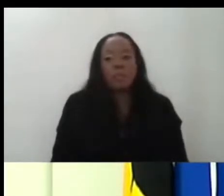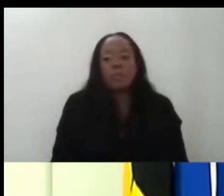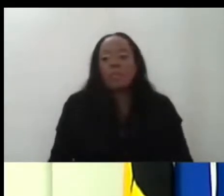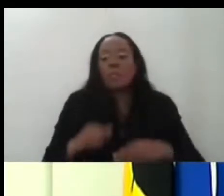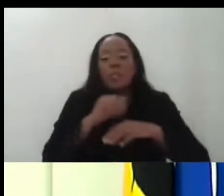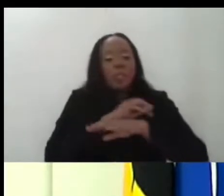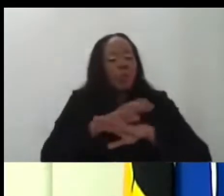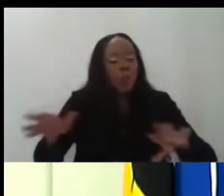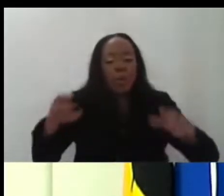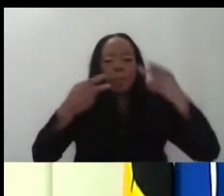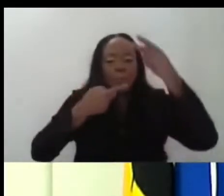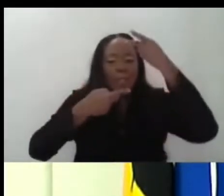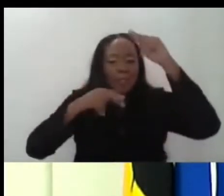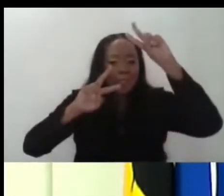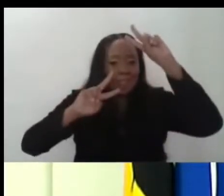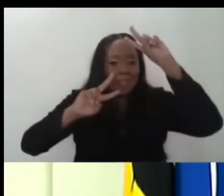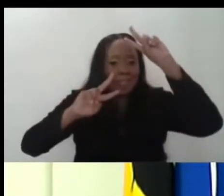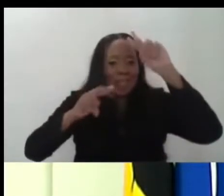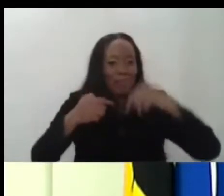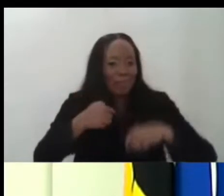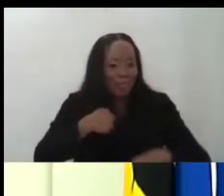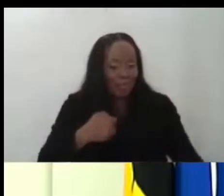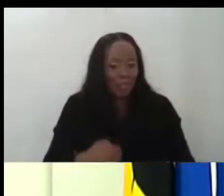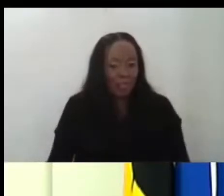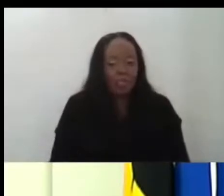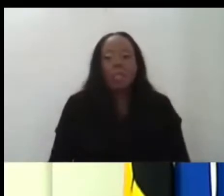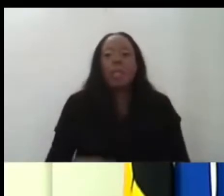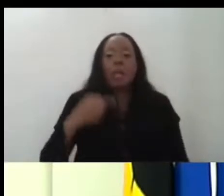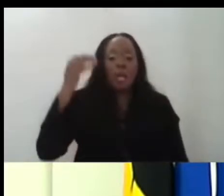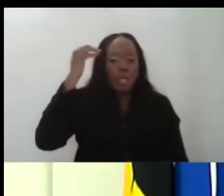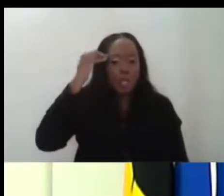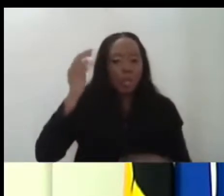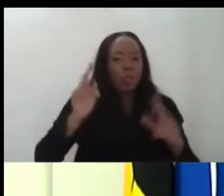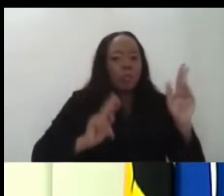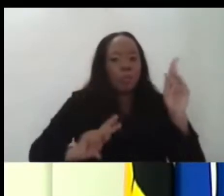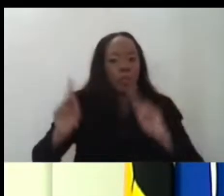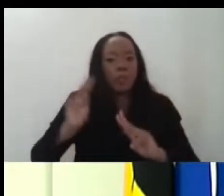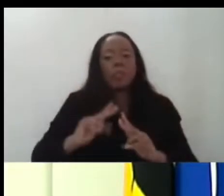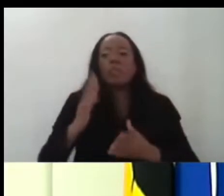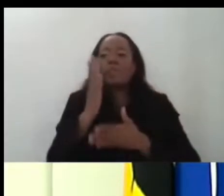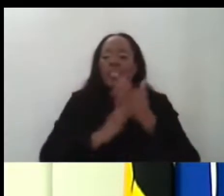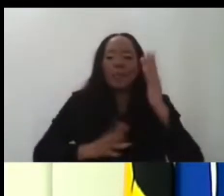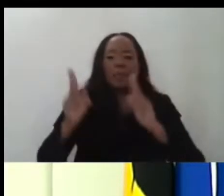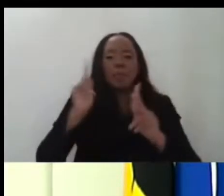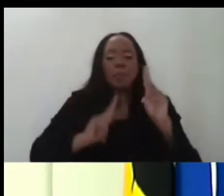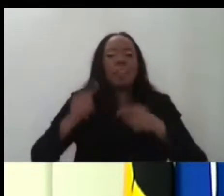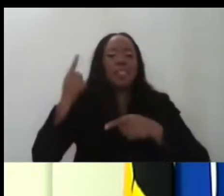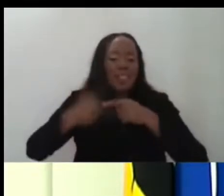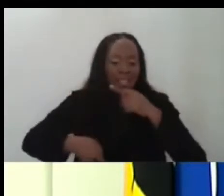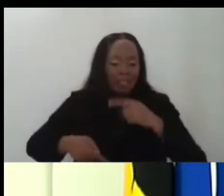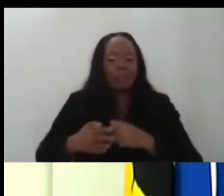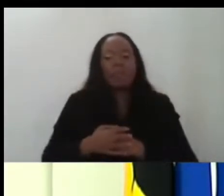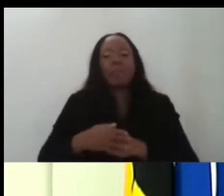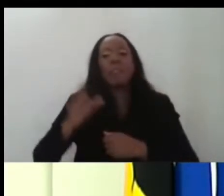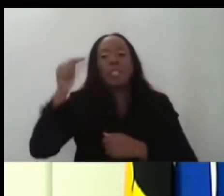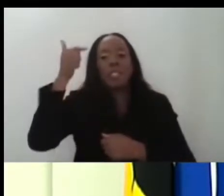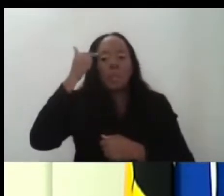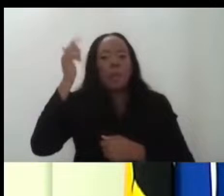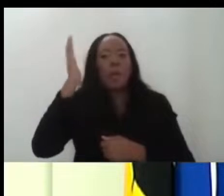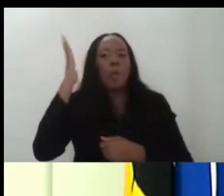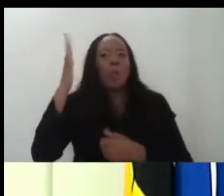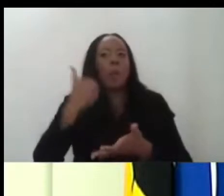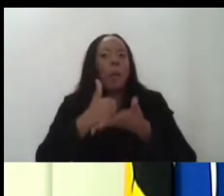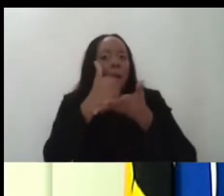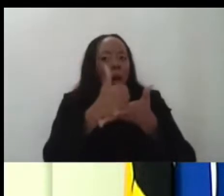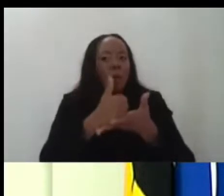be the vulnerable persons who cannot do it, and then they fall to the responsibility of the government. But if